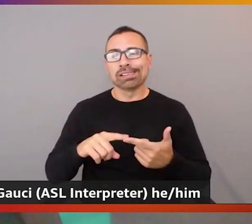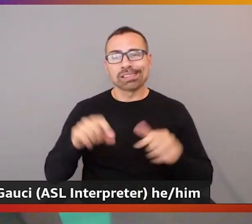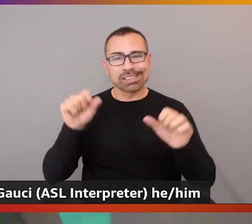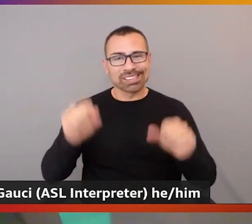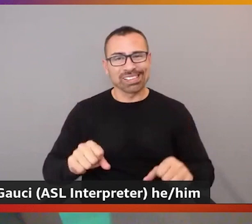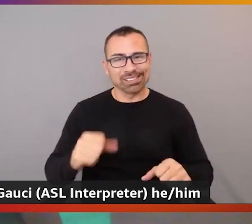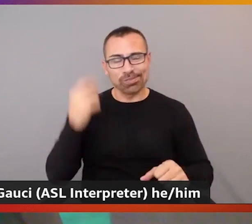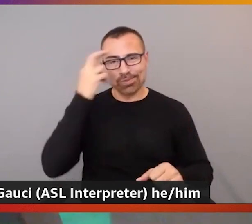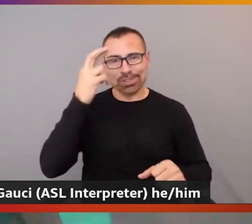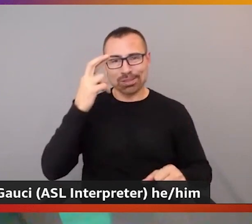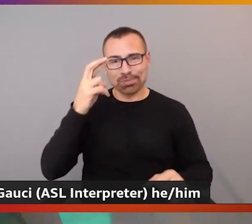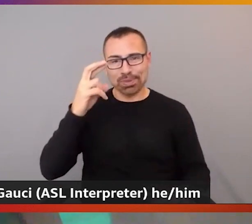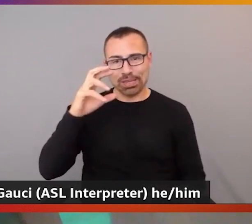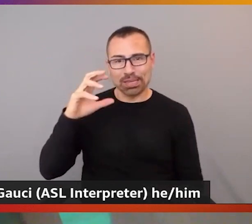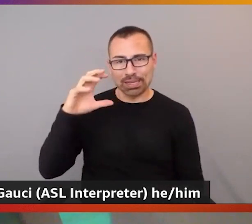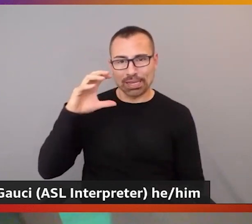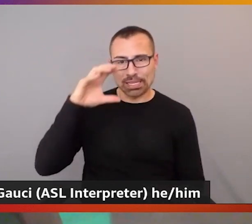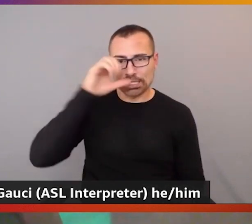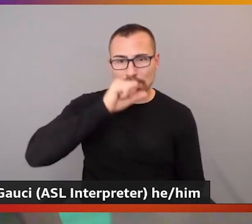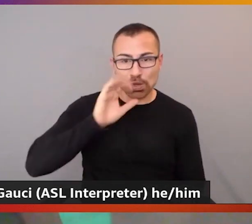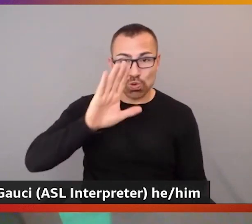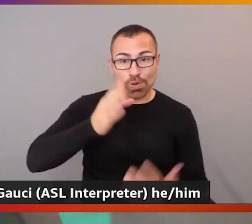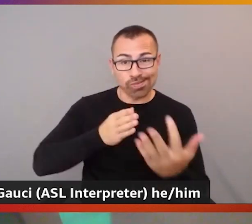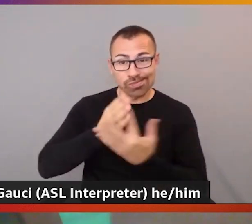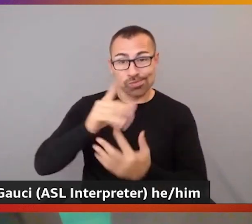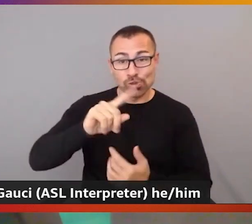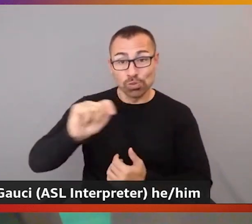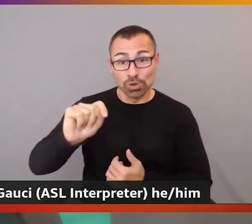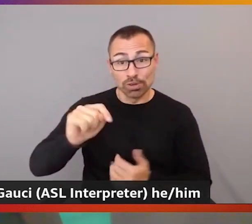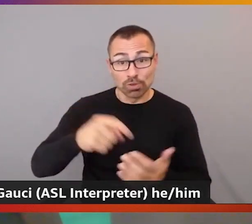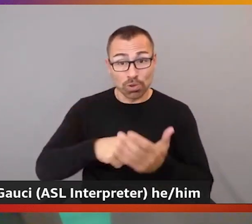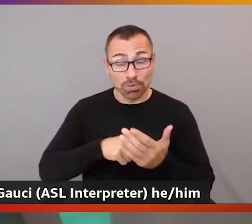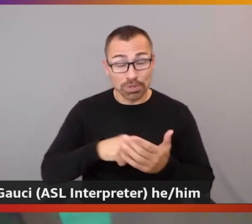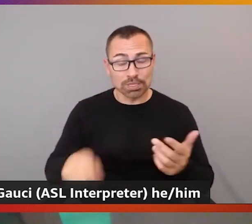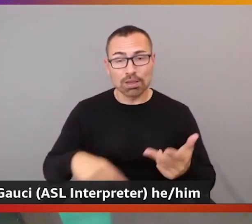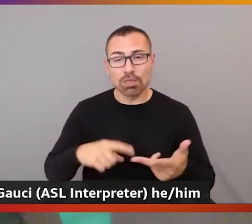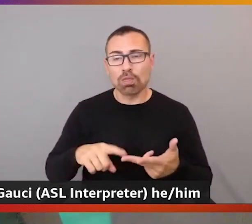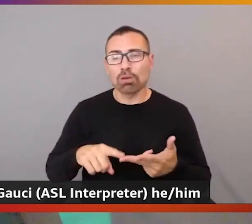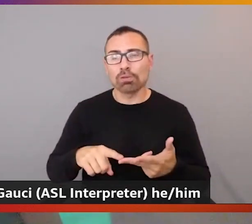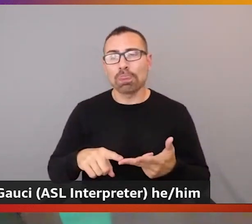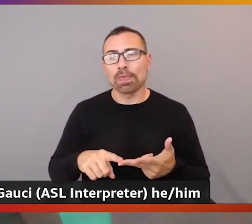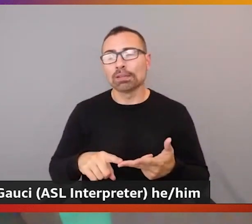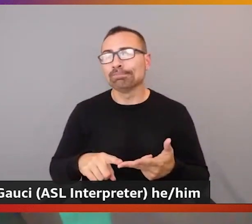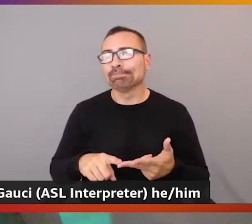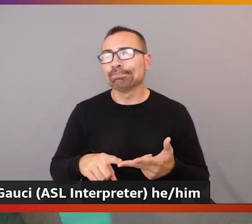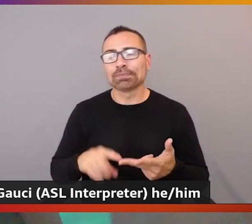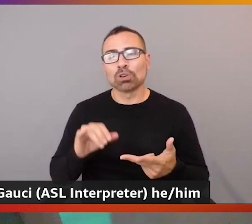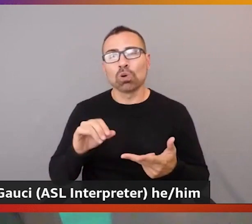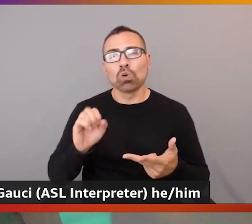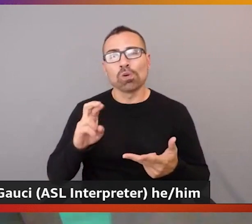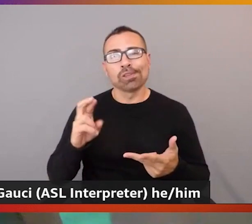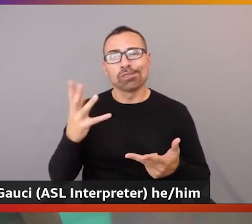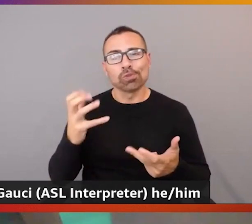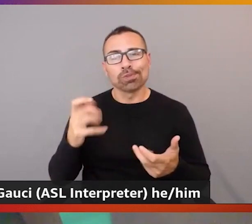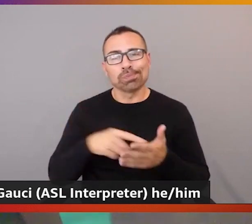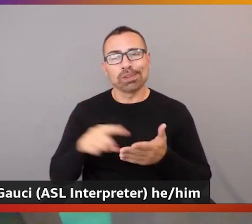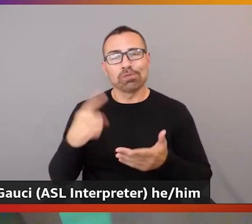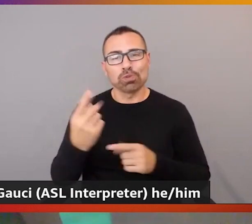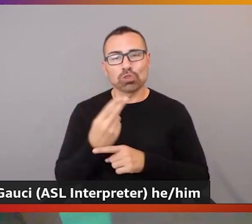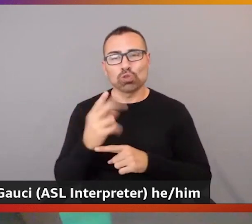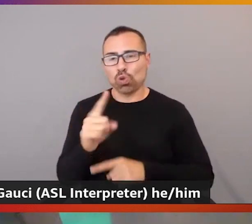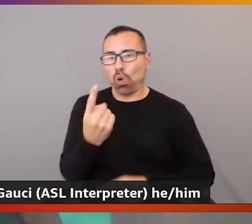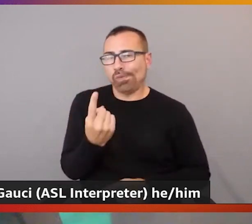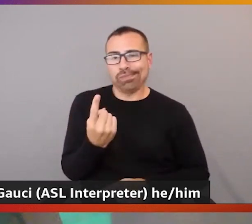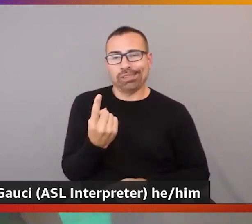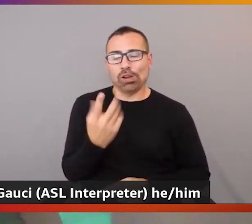understand what your throughput requirements are? And the third is, like, do do you just want to pay for what you use, or do you want a predictable kind